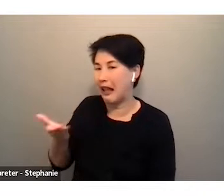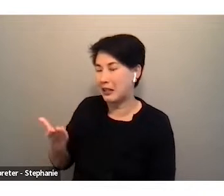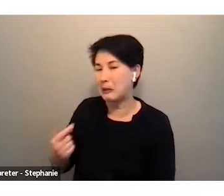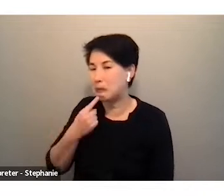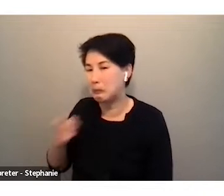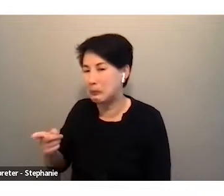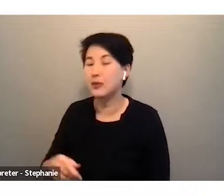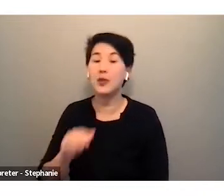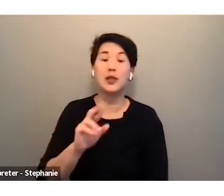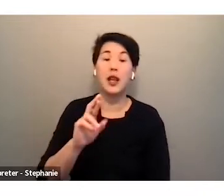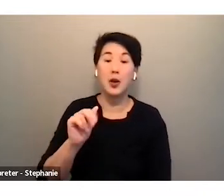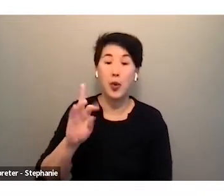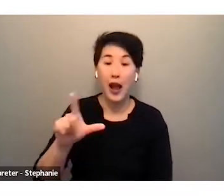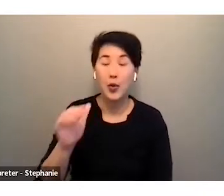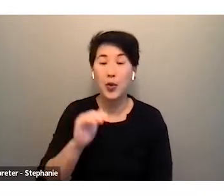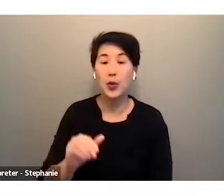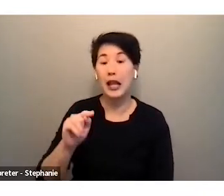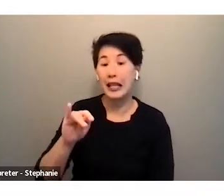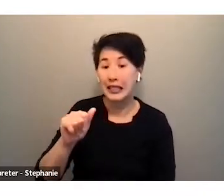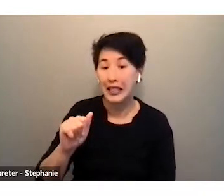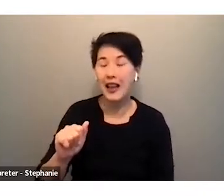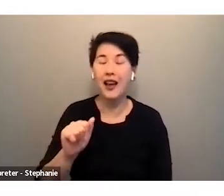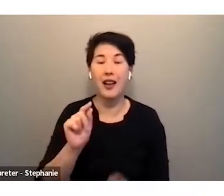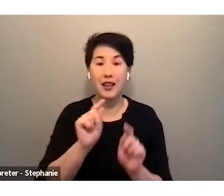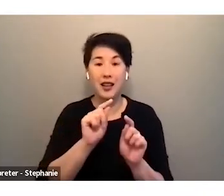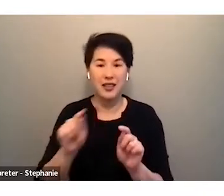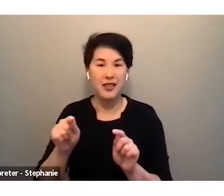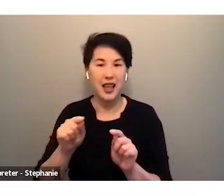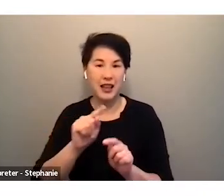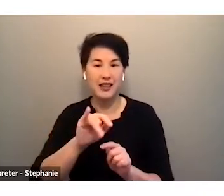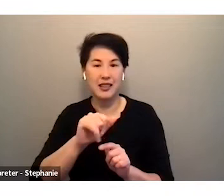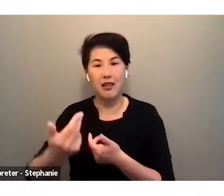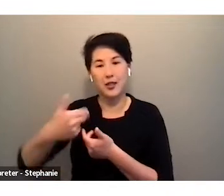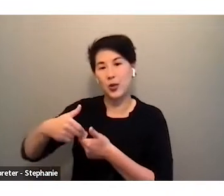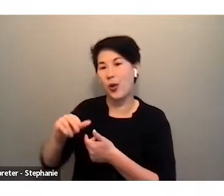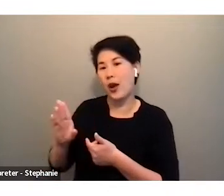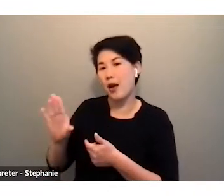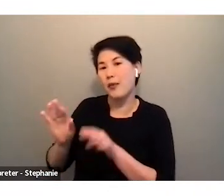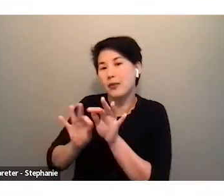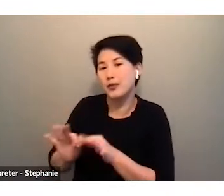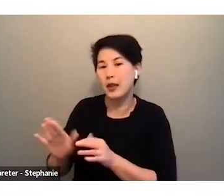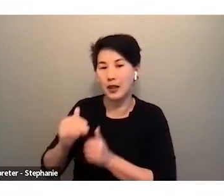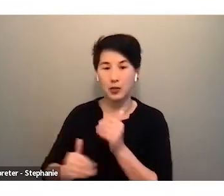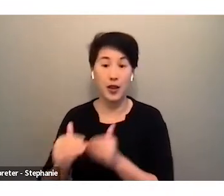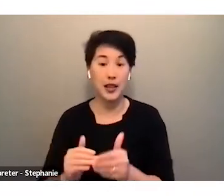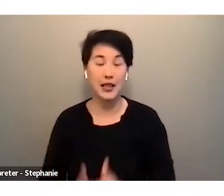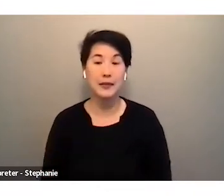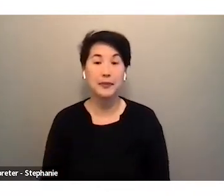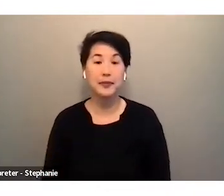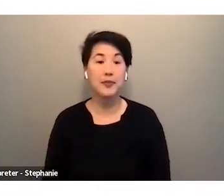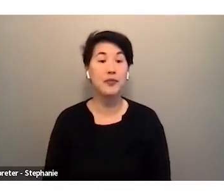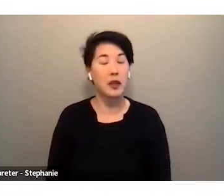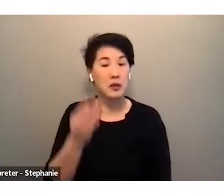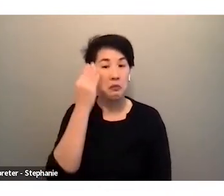and Raul and Tia, who are joining Bob to explain their processes. So one quick